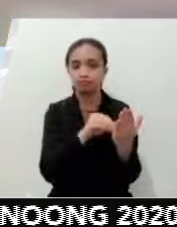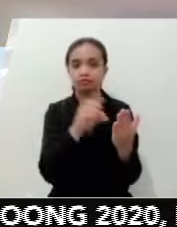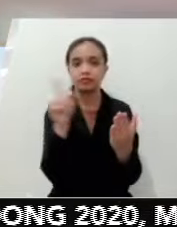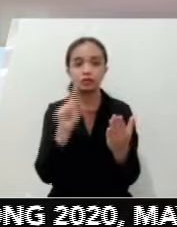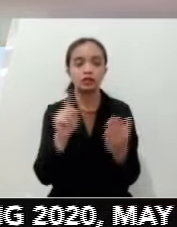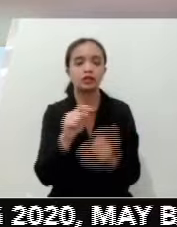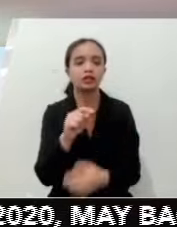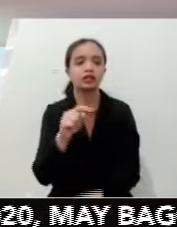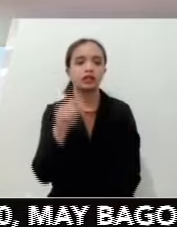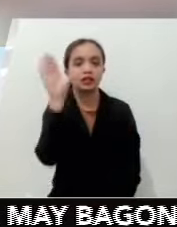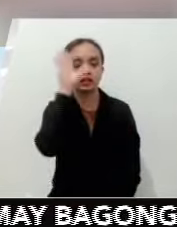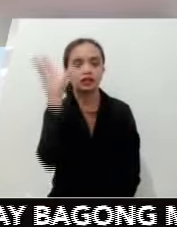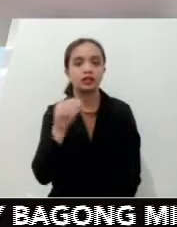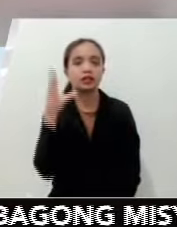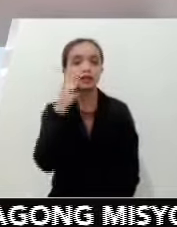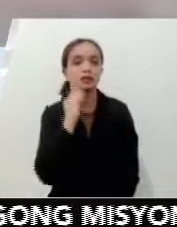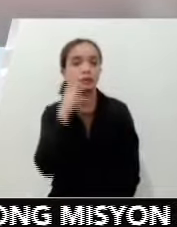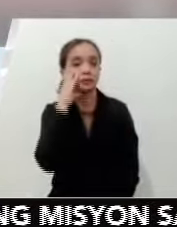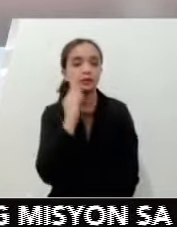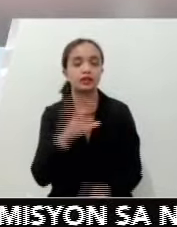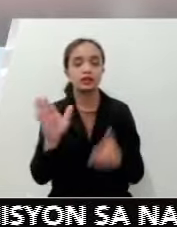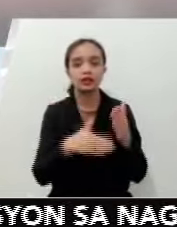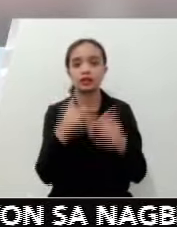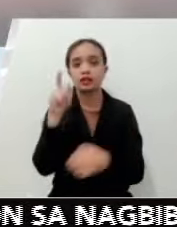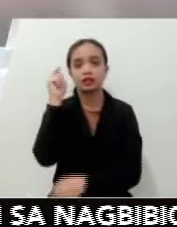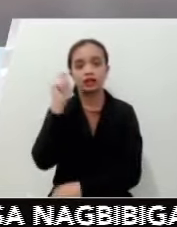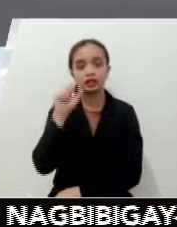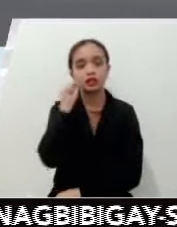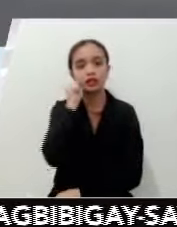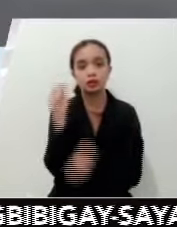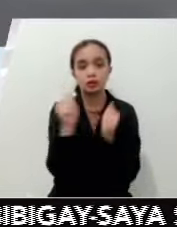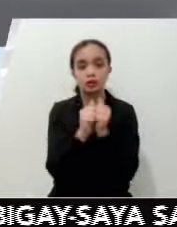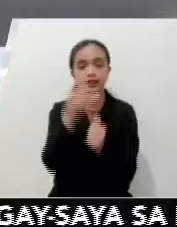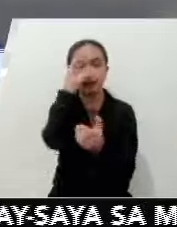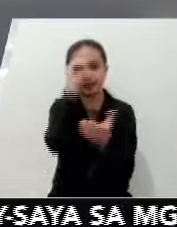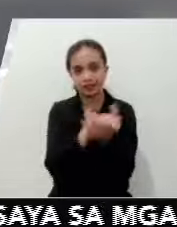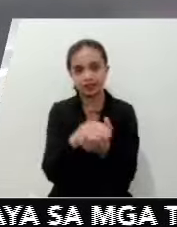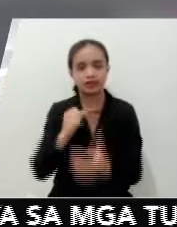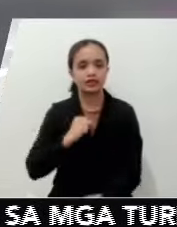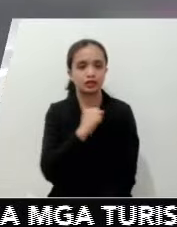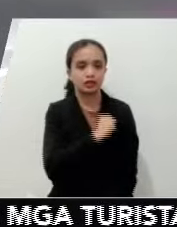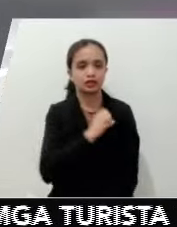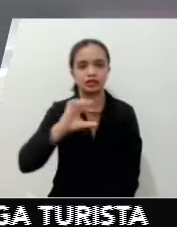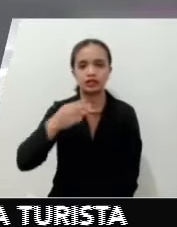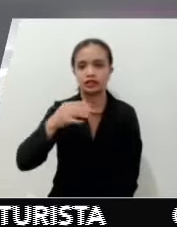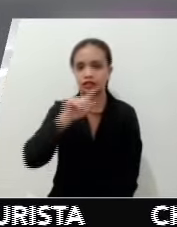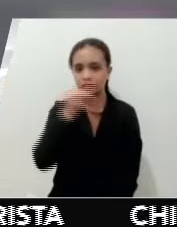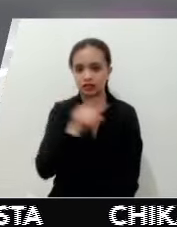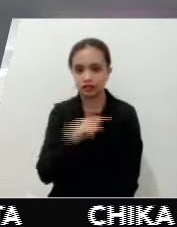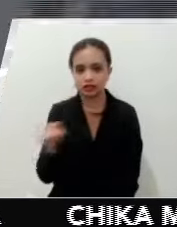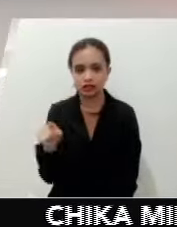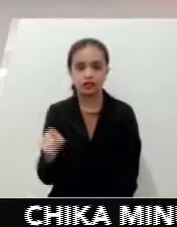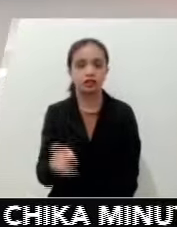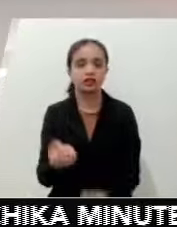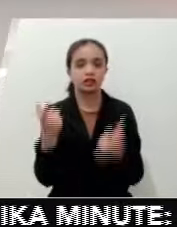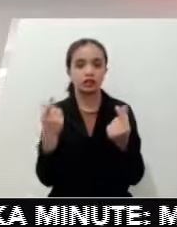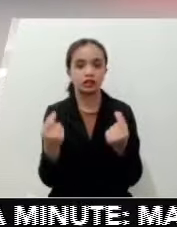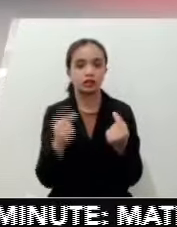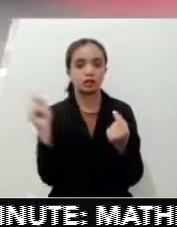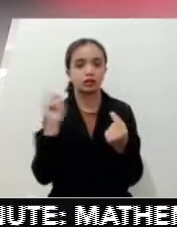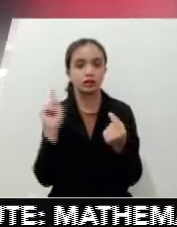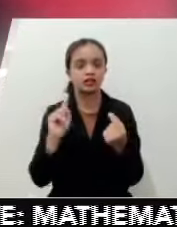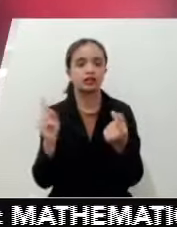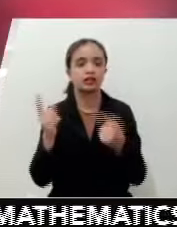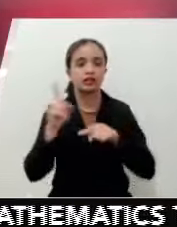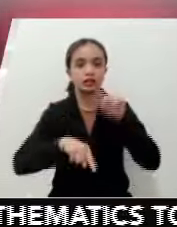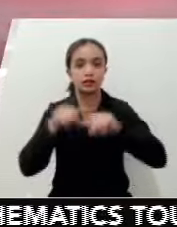concert ni Taylor Swift sa Singapore, kasama ang kanyang mister na si Senator Cheese Escudero. Nakipag-exchange din si Heart ng friendship